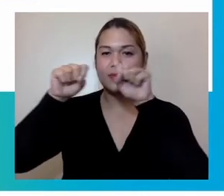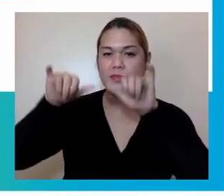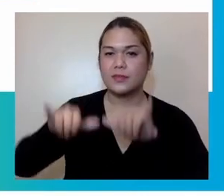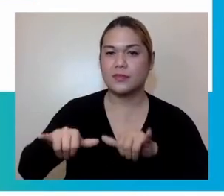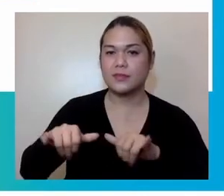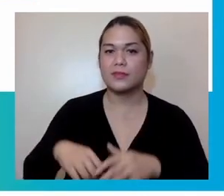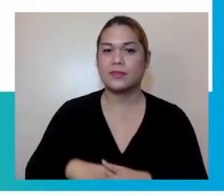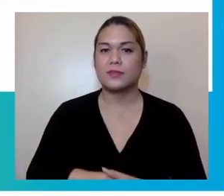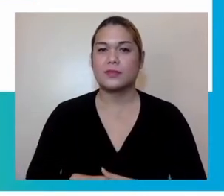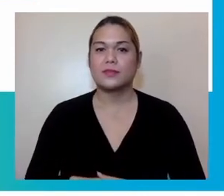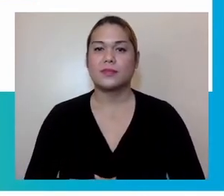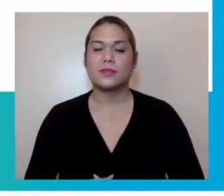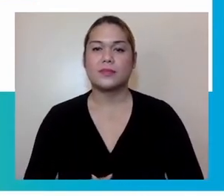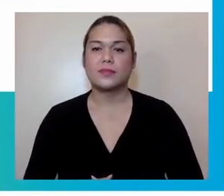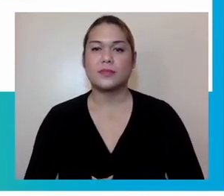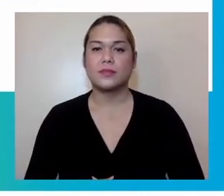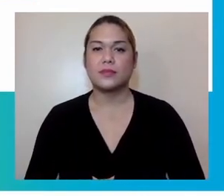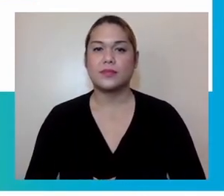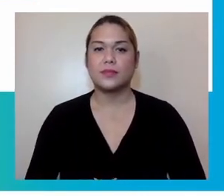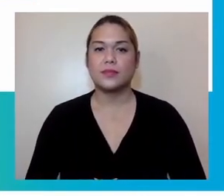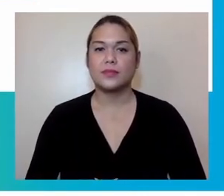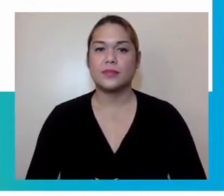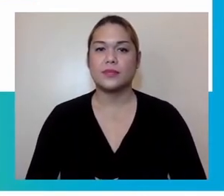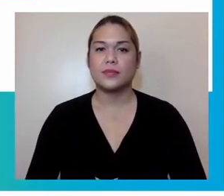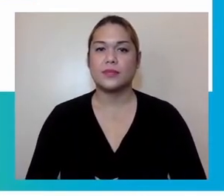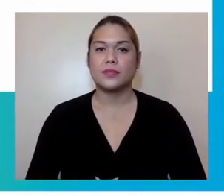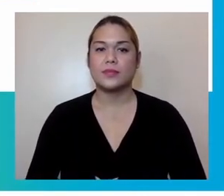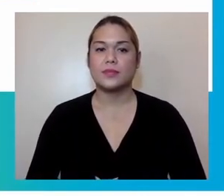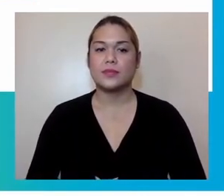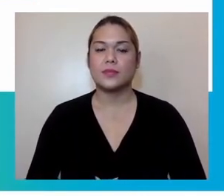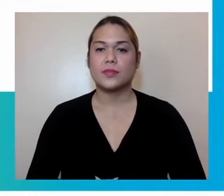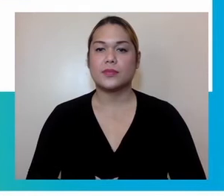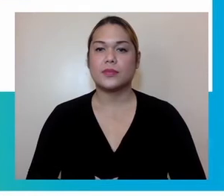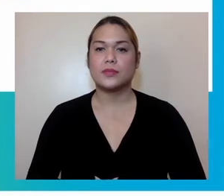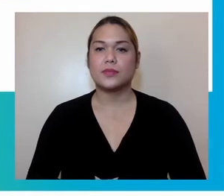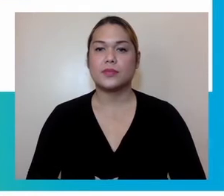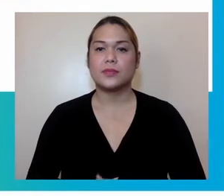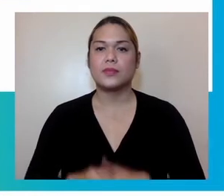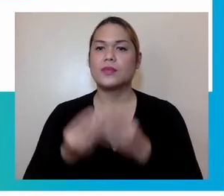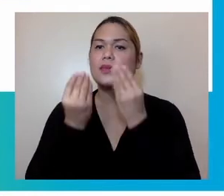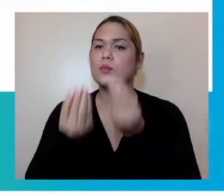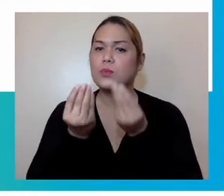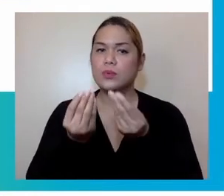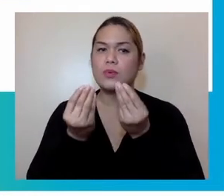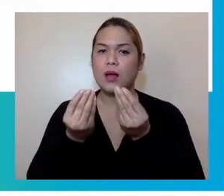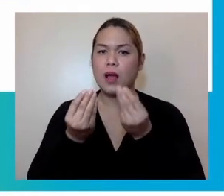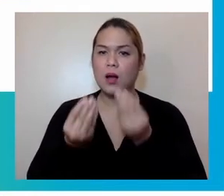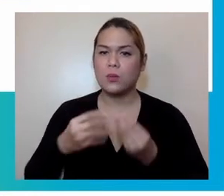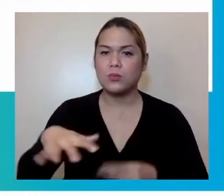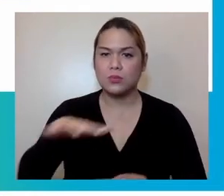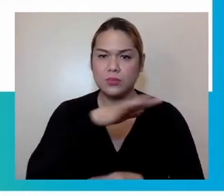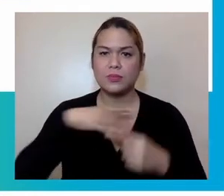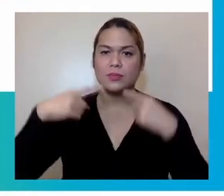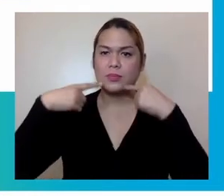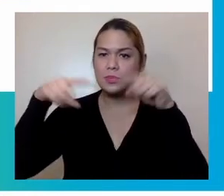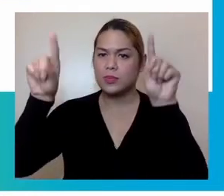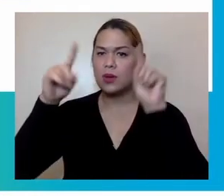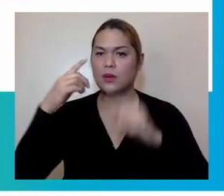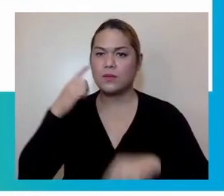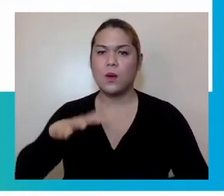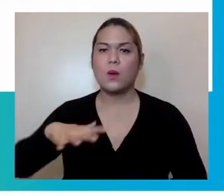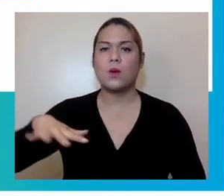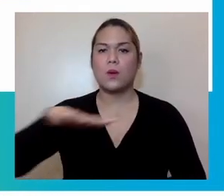approach success here, we need consensus with the DMC, or the partner